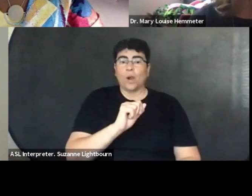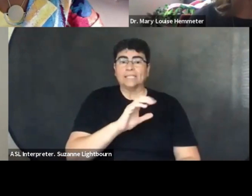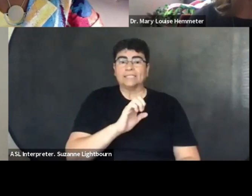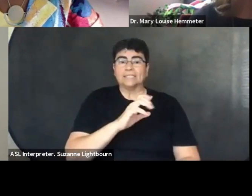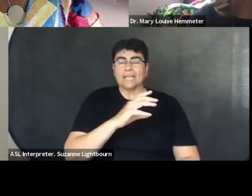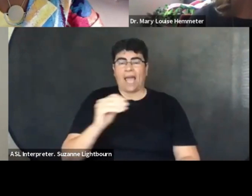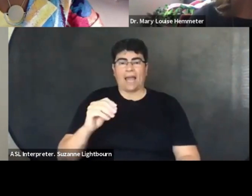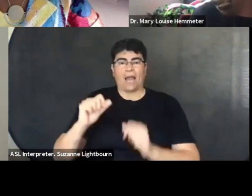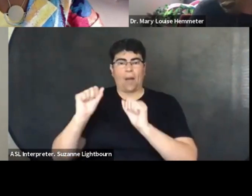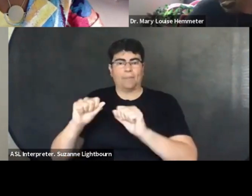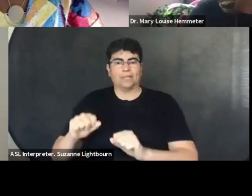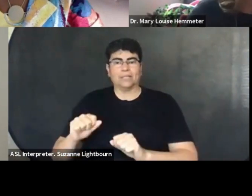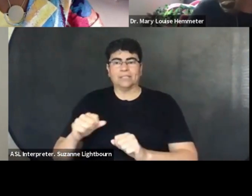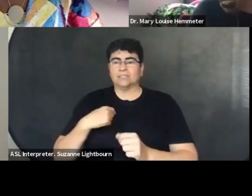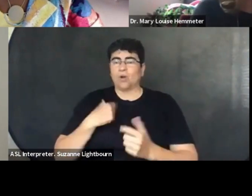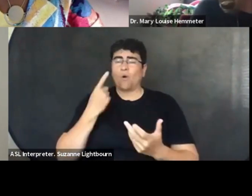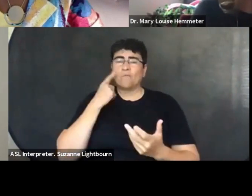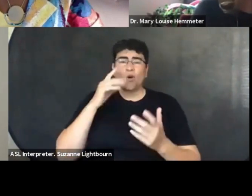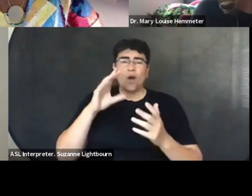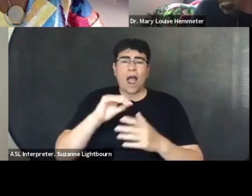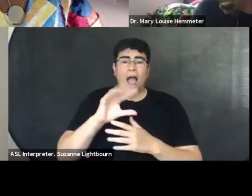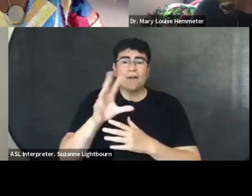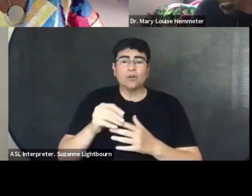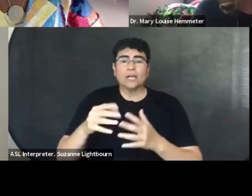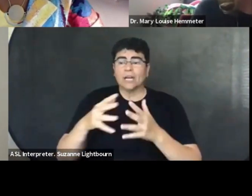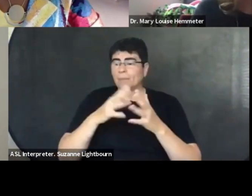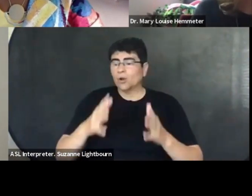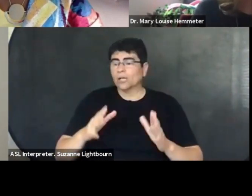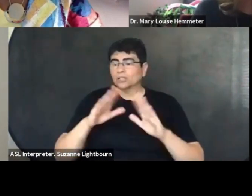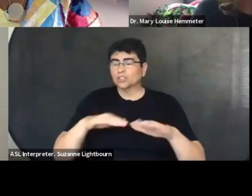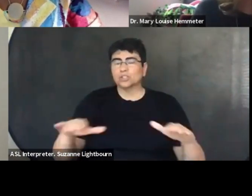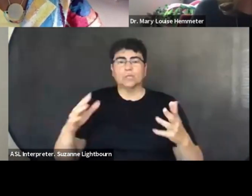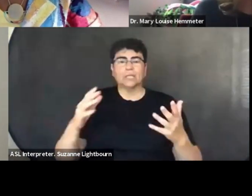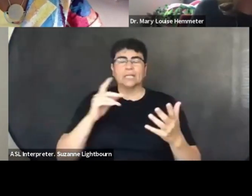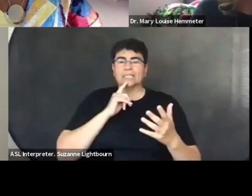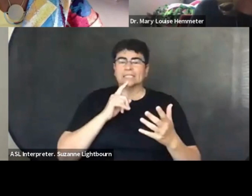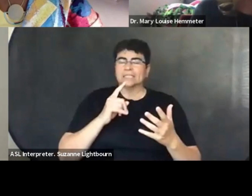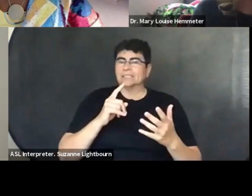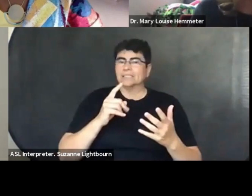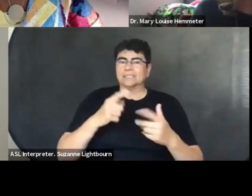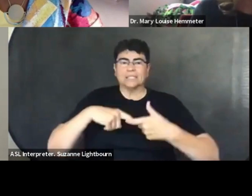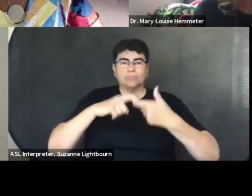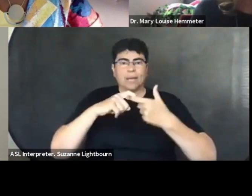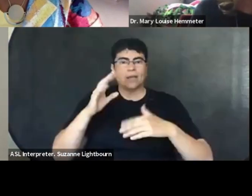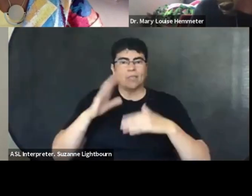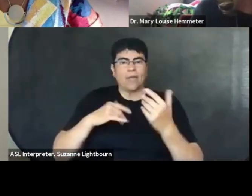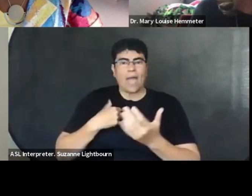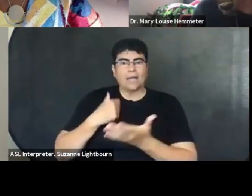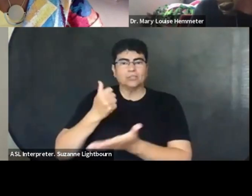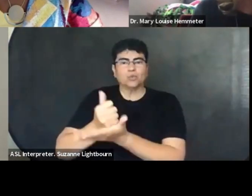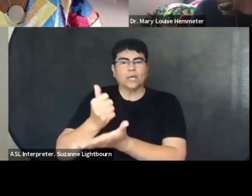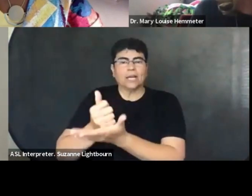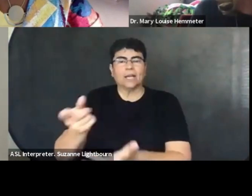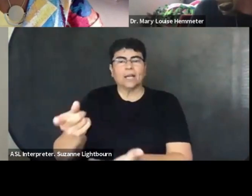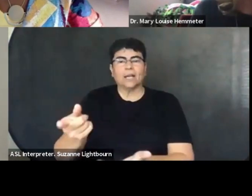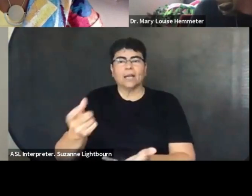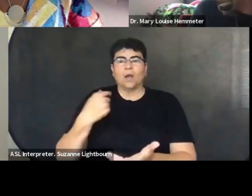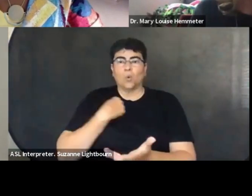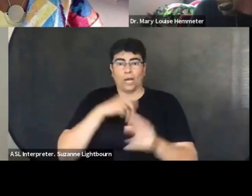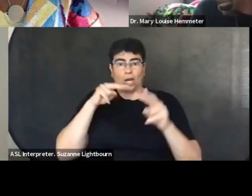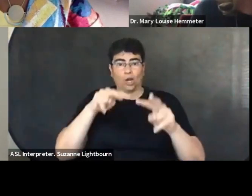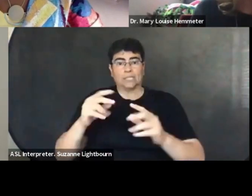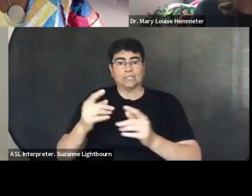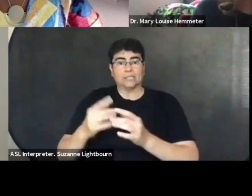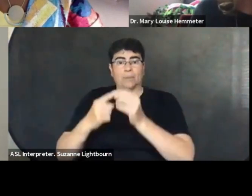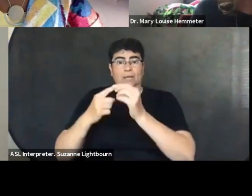so many African-American children are being suspended rather than treated. When we look at categories of special ed, we